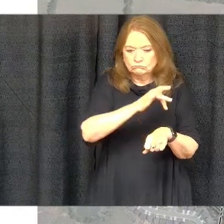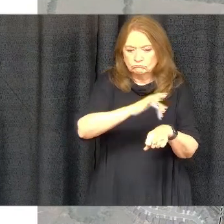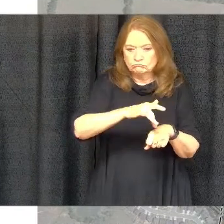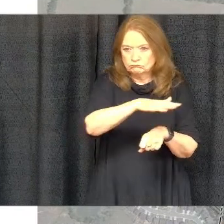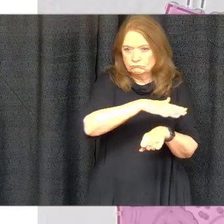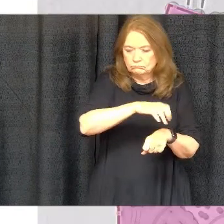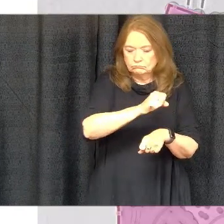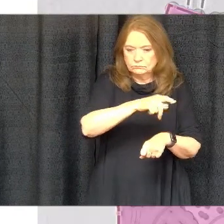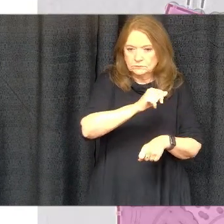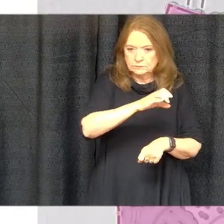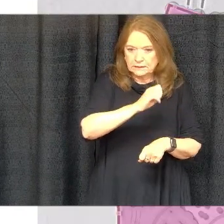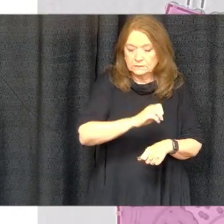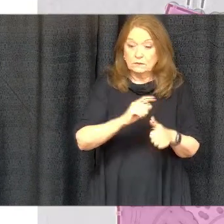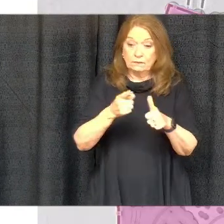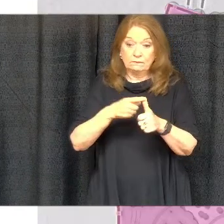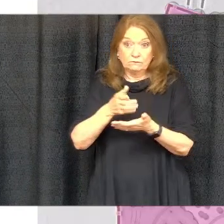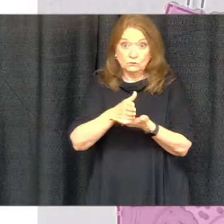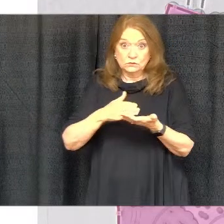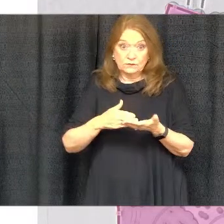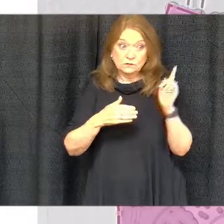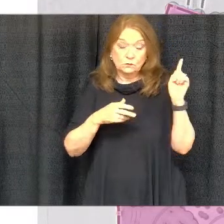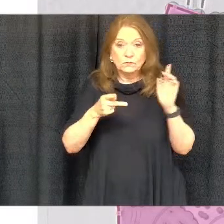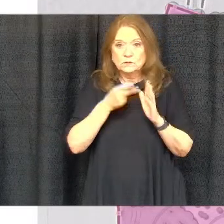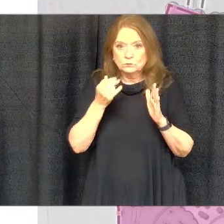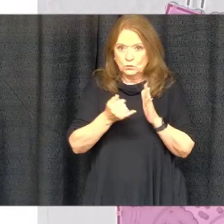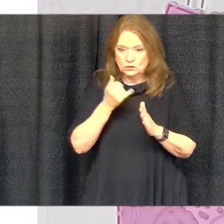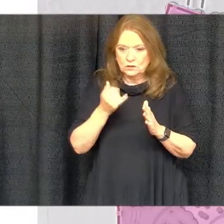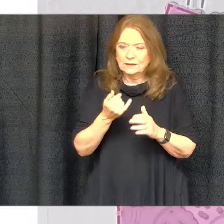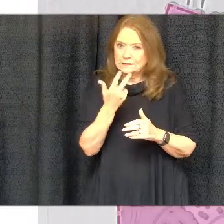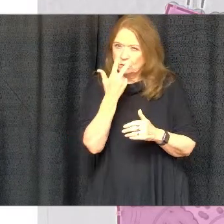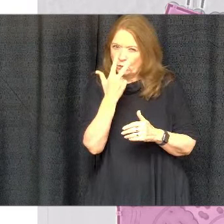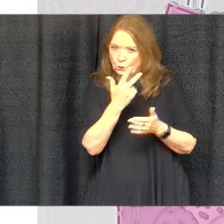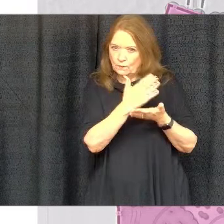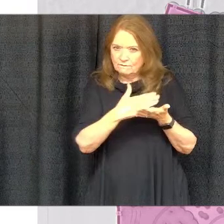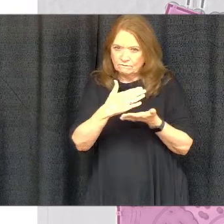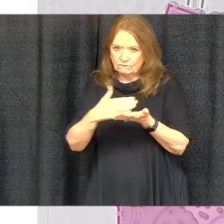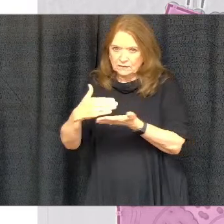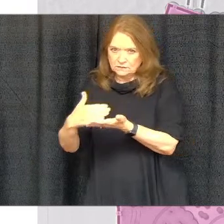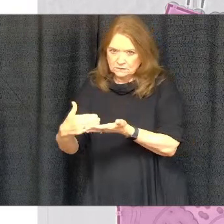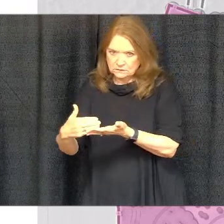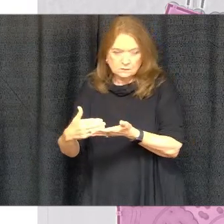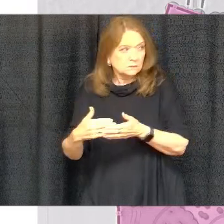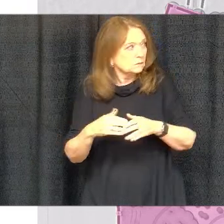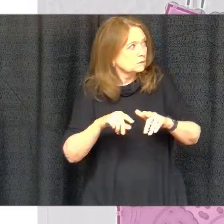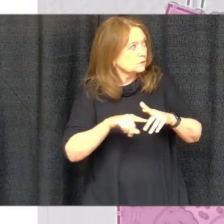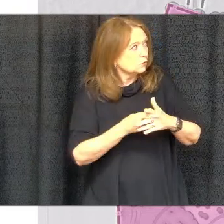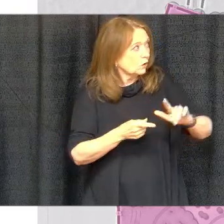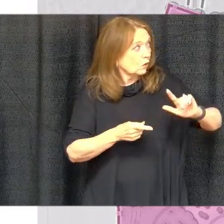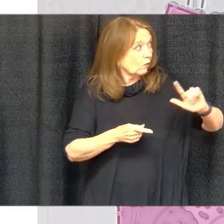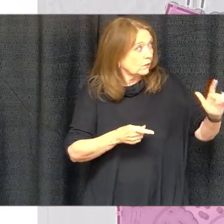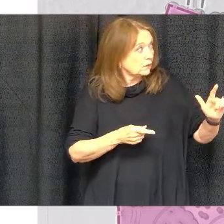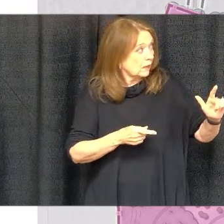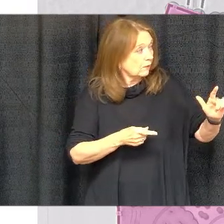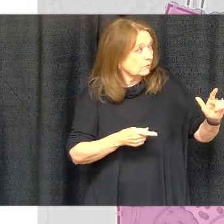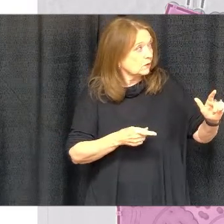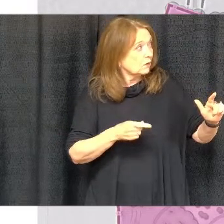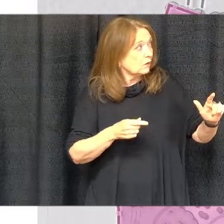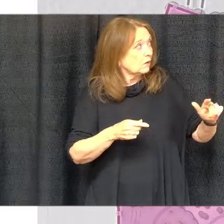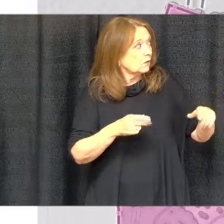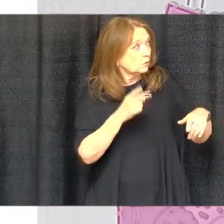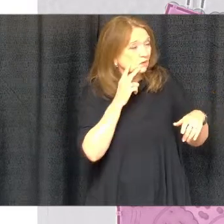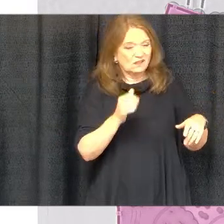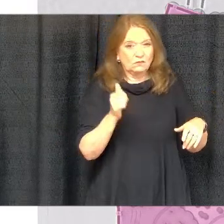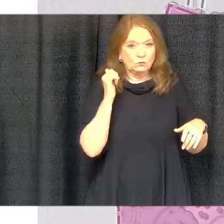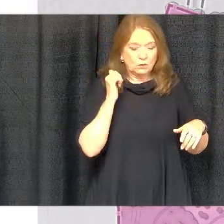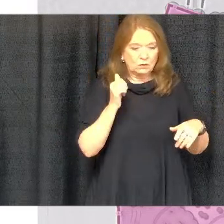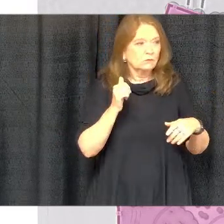The first phase, so this project is broken up into 3 phases moving left to right. Phase 1 would be the rear there, phase 2